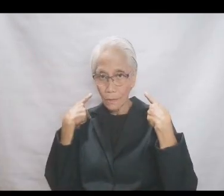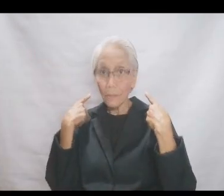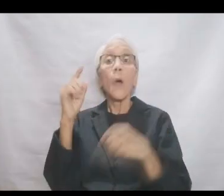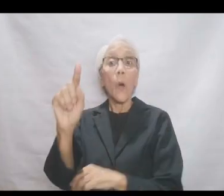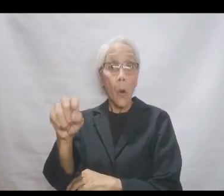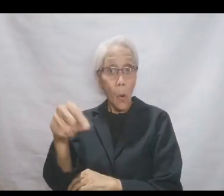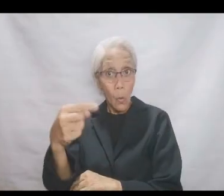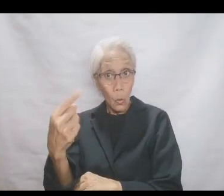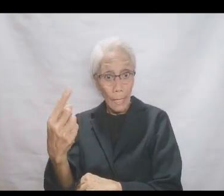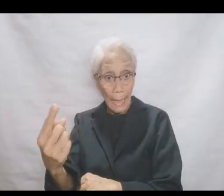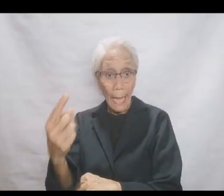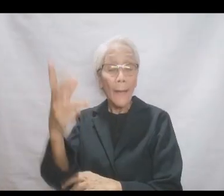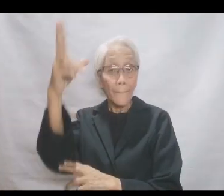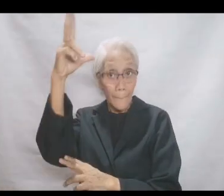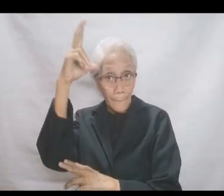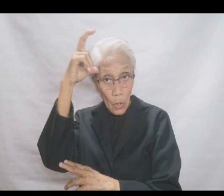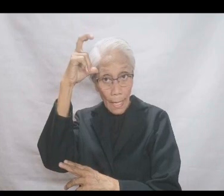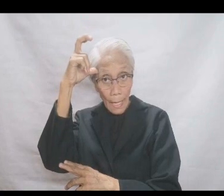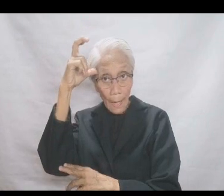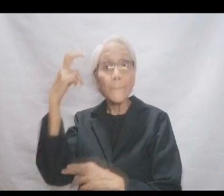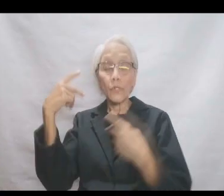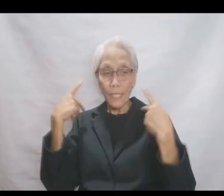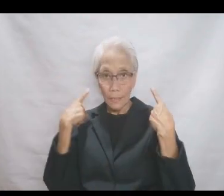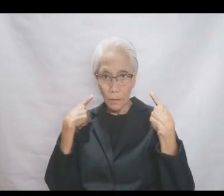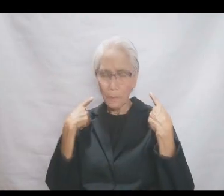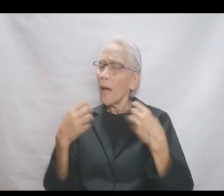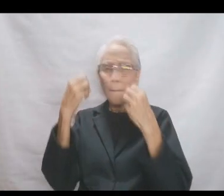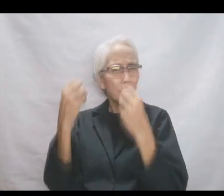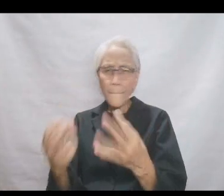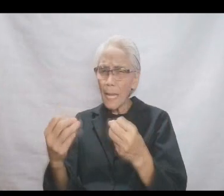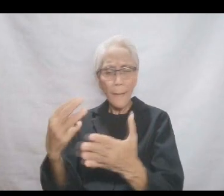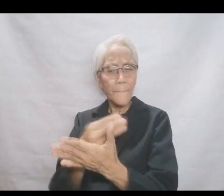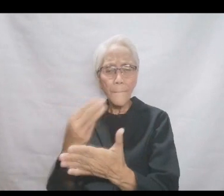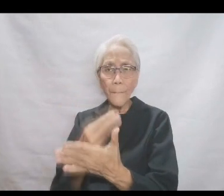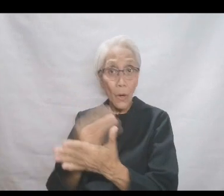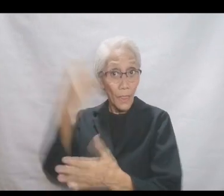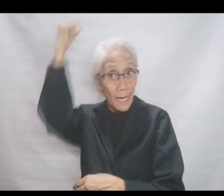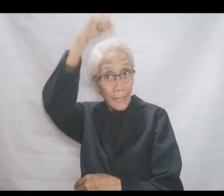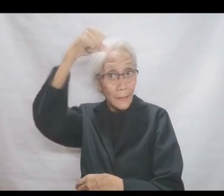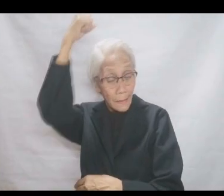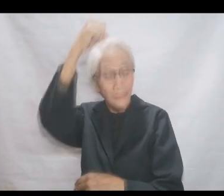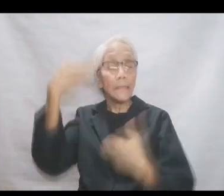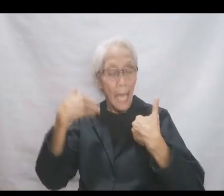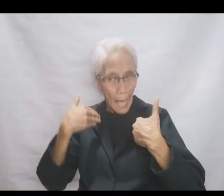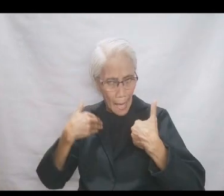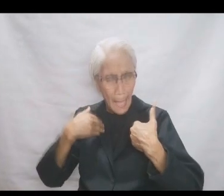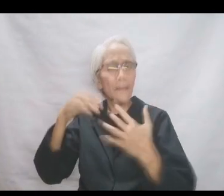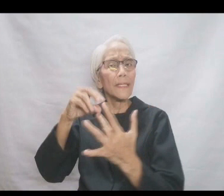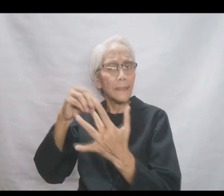possessions, only demonic possessions. Many modern saints never